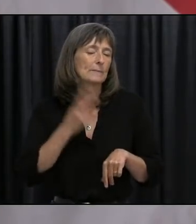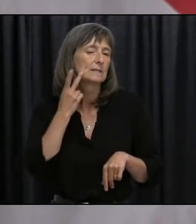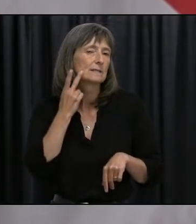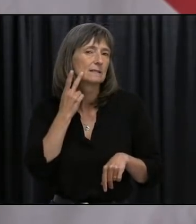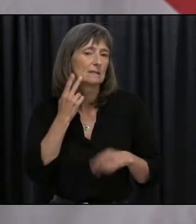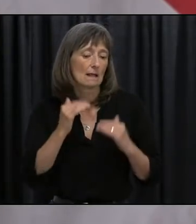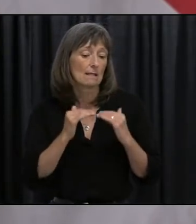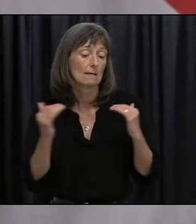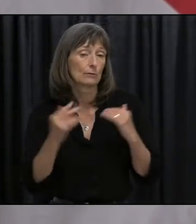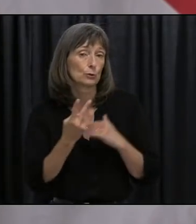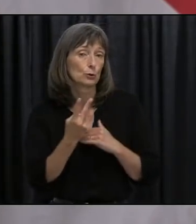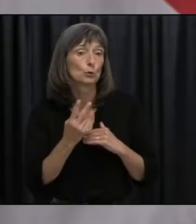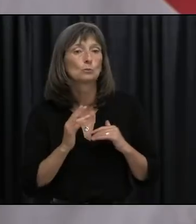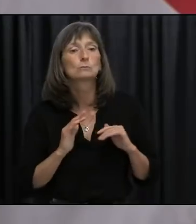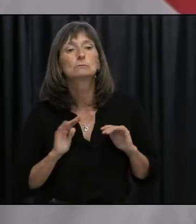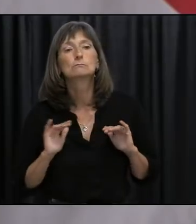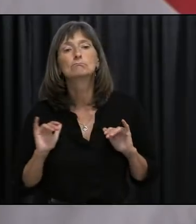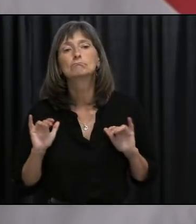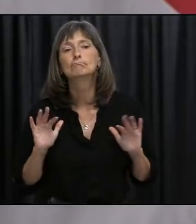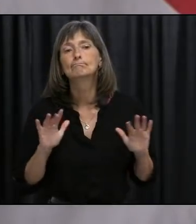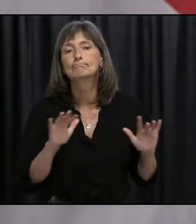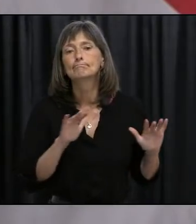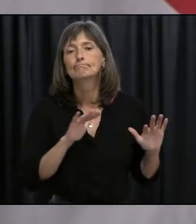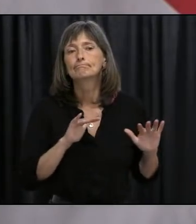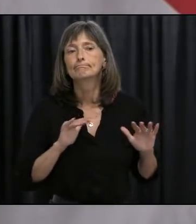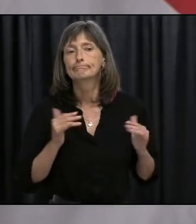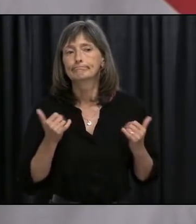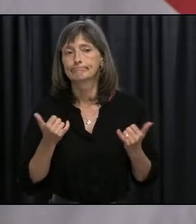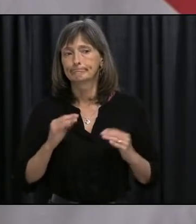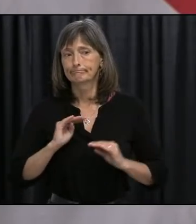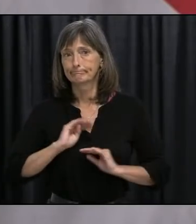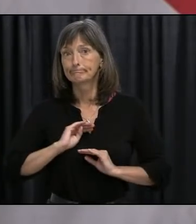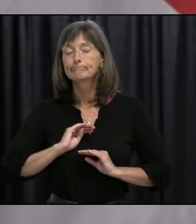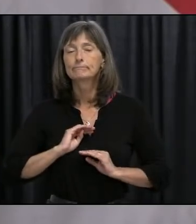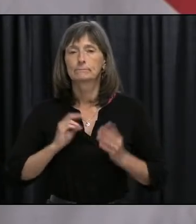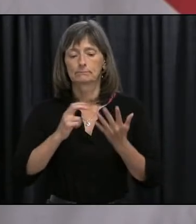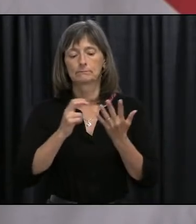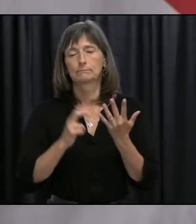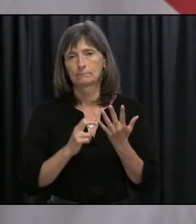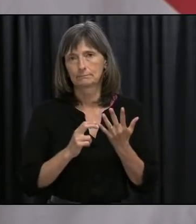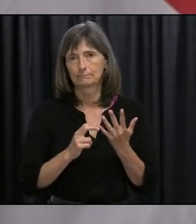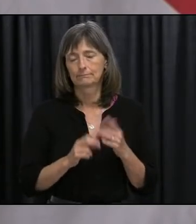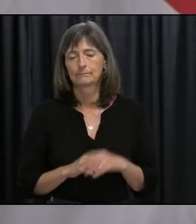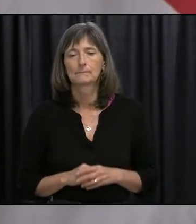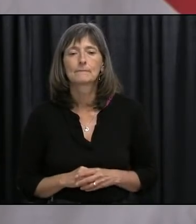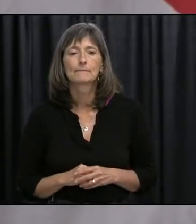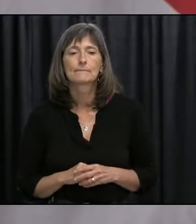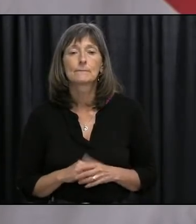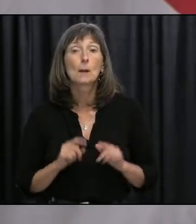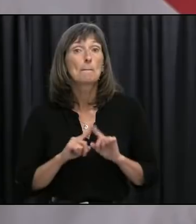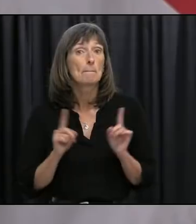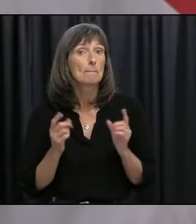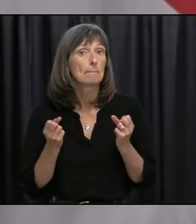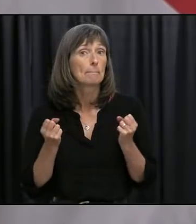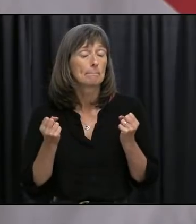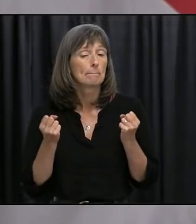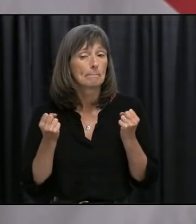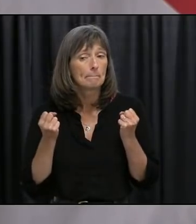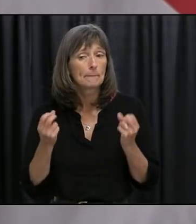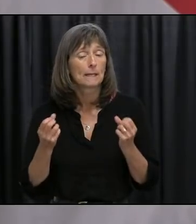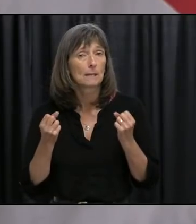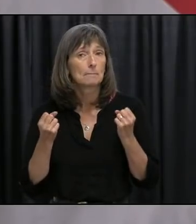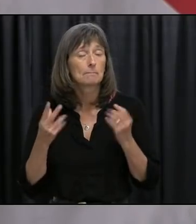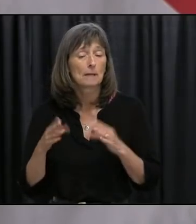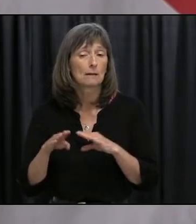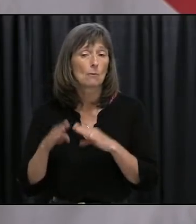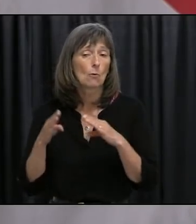we're good to move to another level. But, you know, there's a lot that has opened.